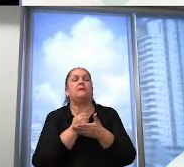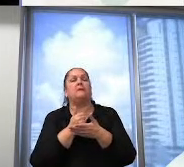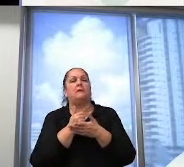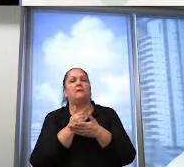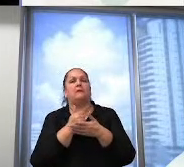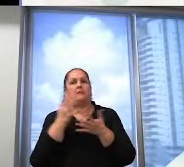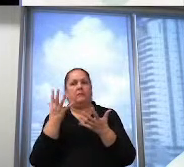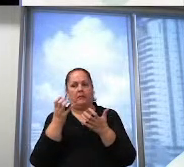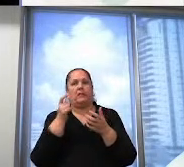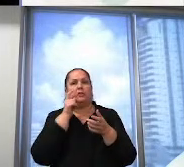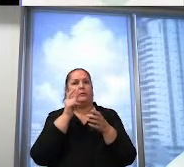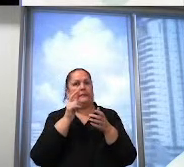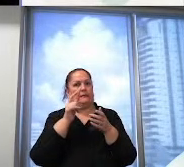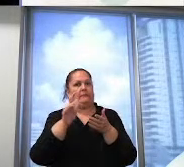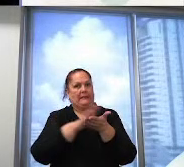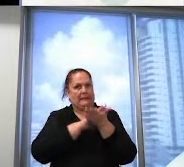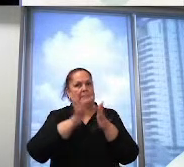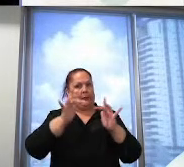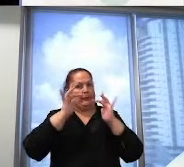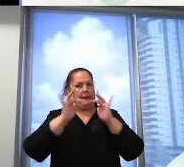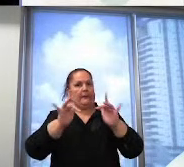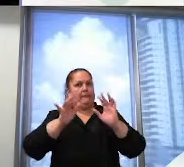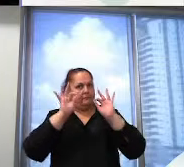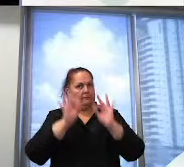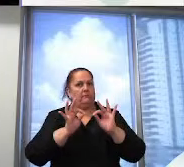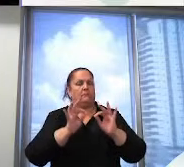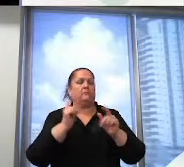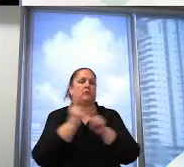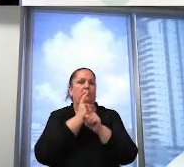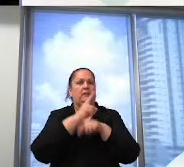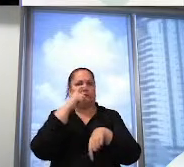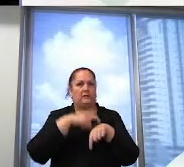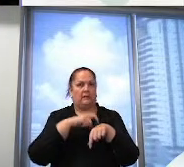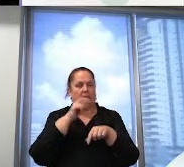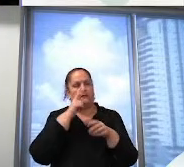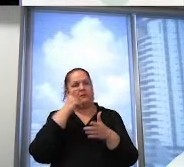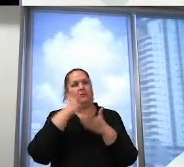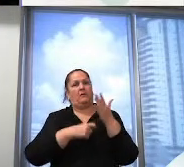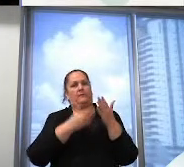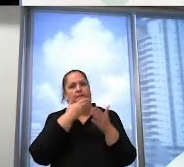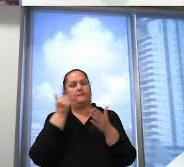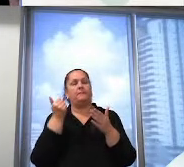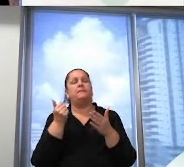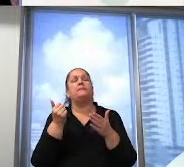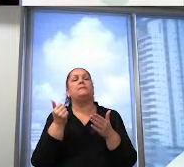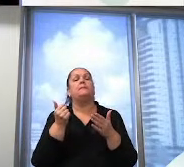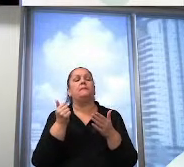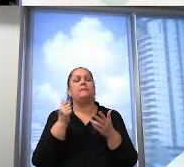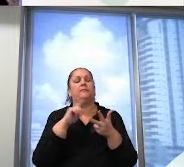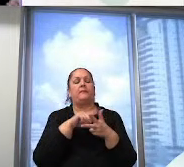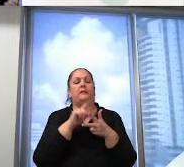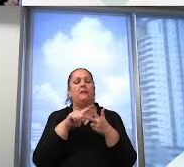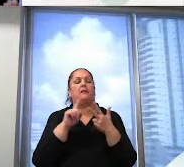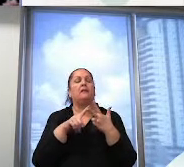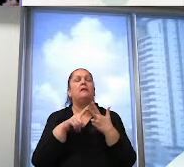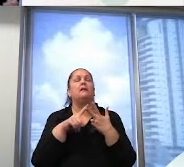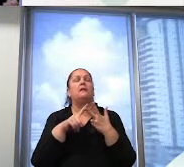system. We want them to get it cleared properly the first time through. That's the most cost effective. And